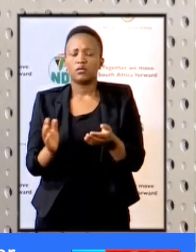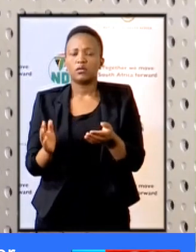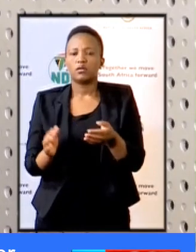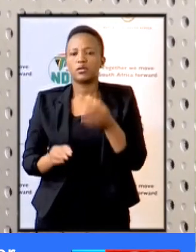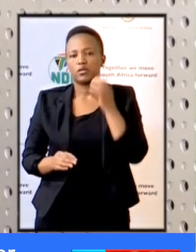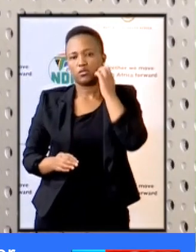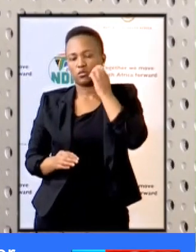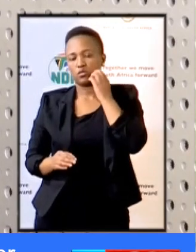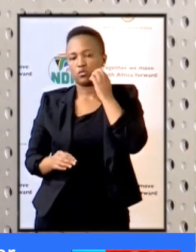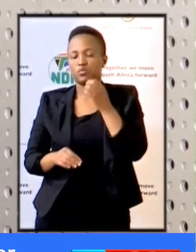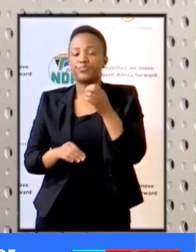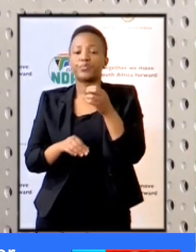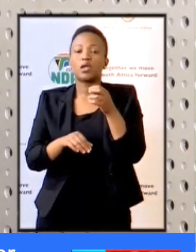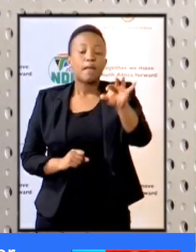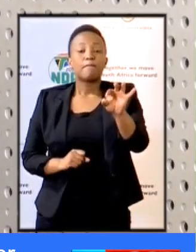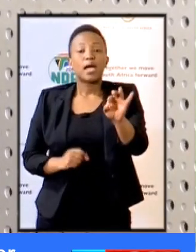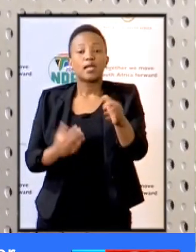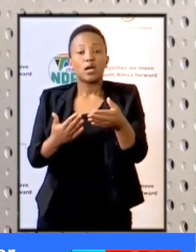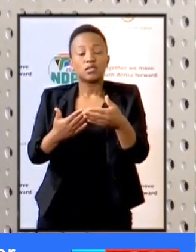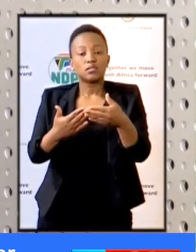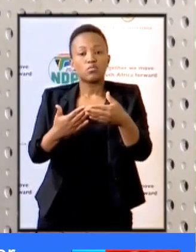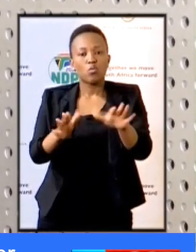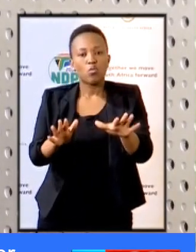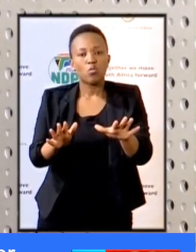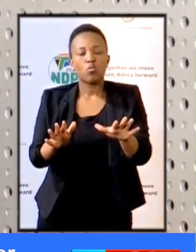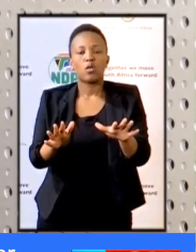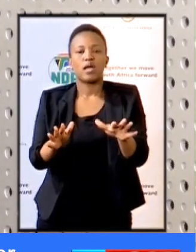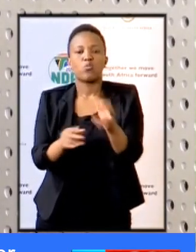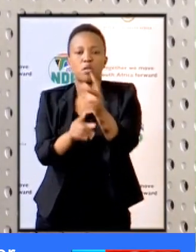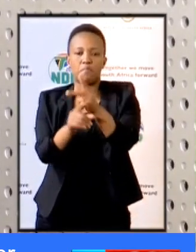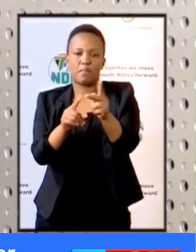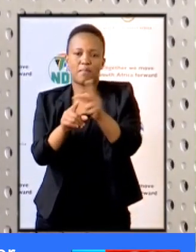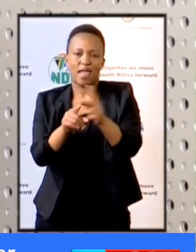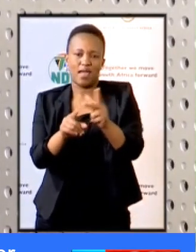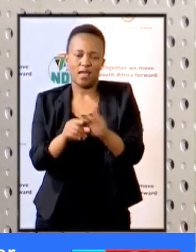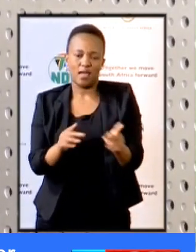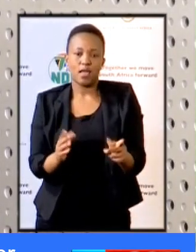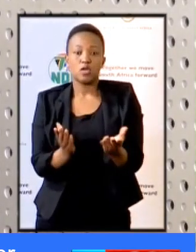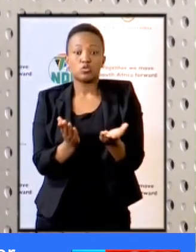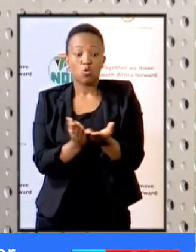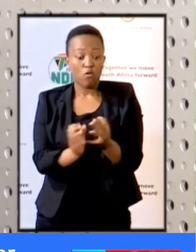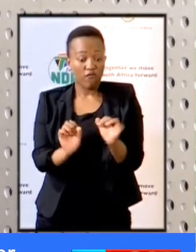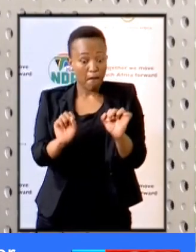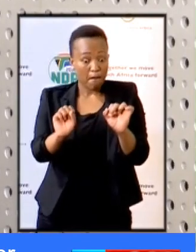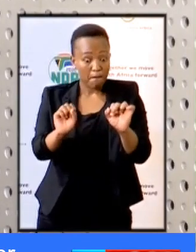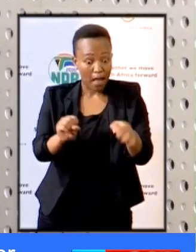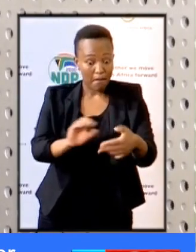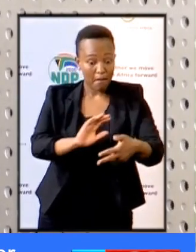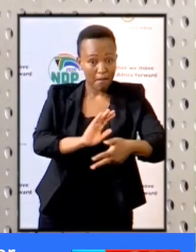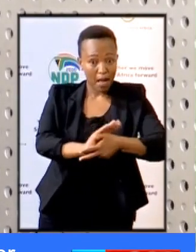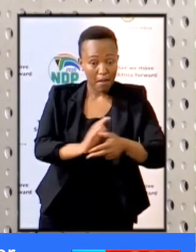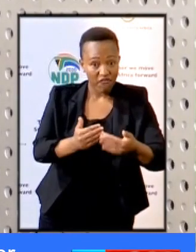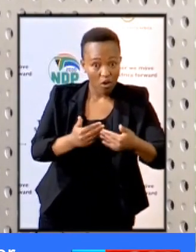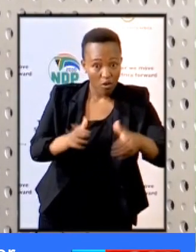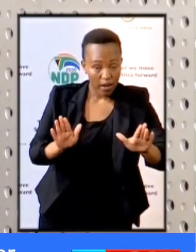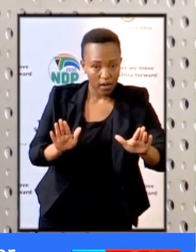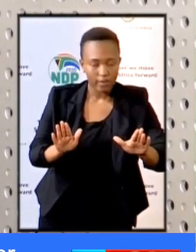izikolo ditlabulwa ukuthi izikolo sivunyelwe ukusebenza kuzofandise futhi kwi-team